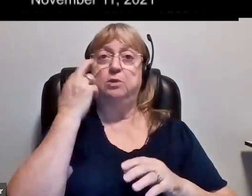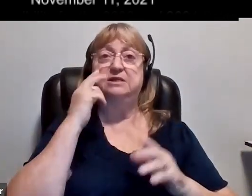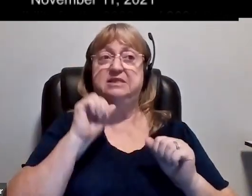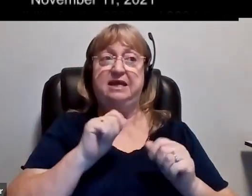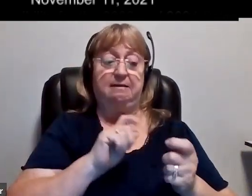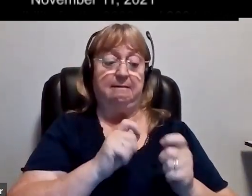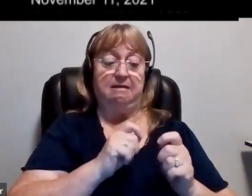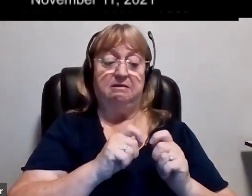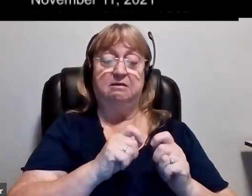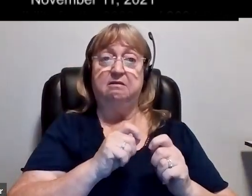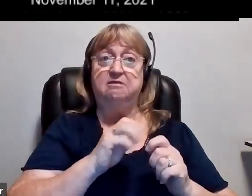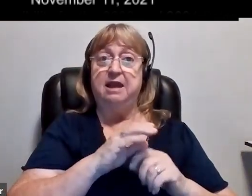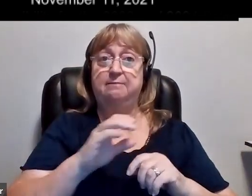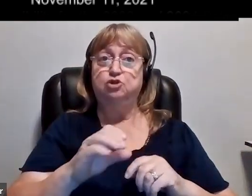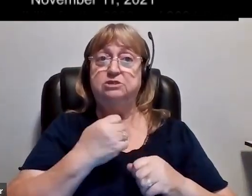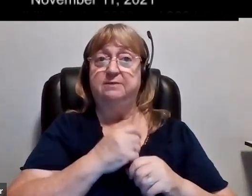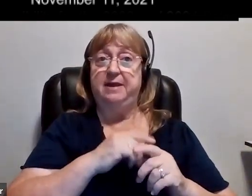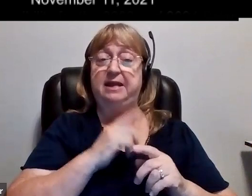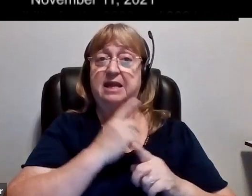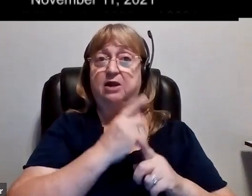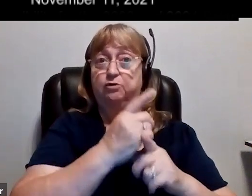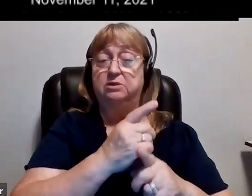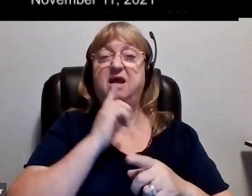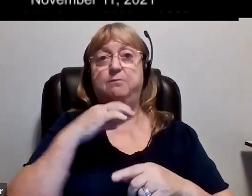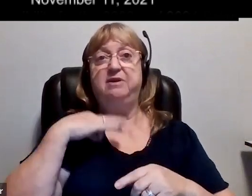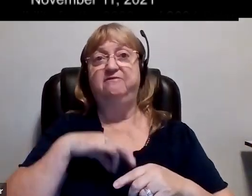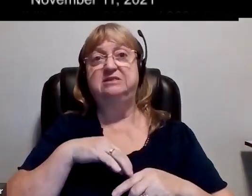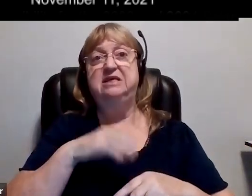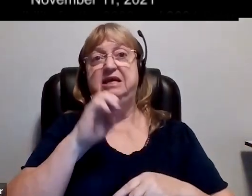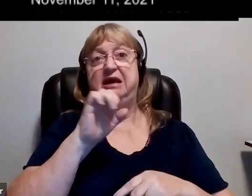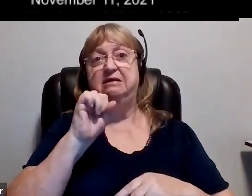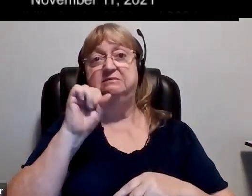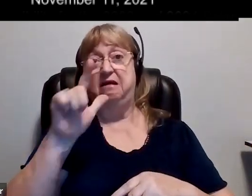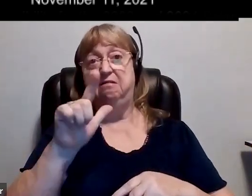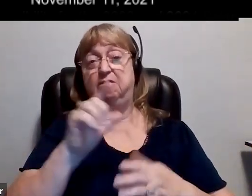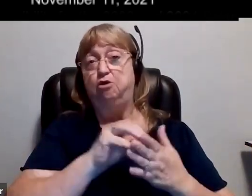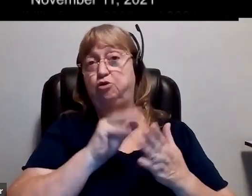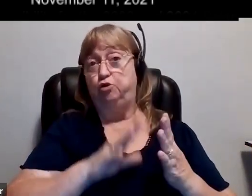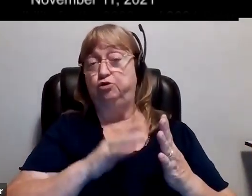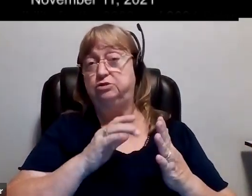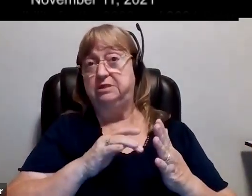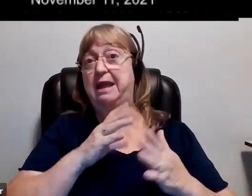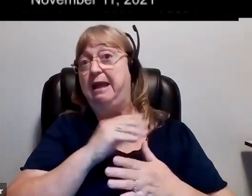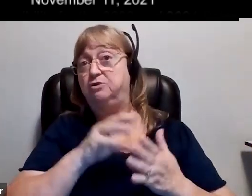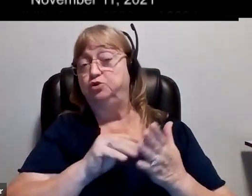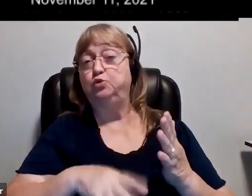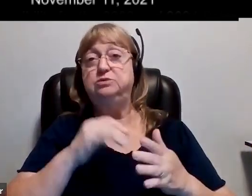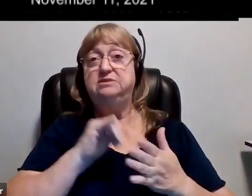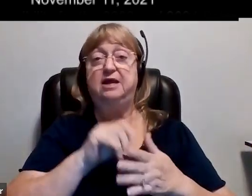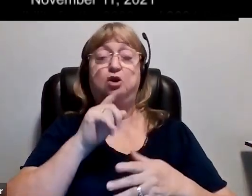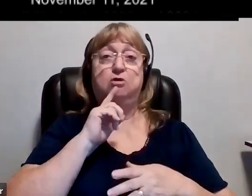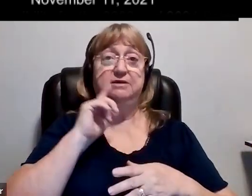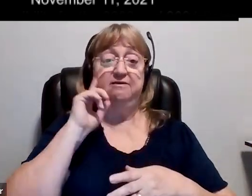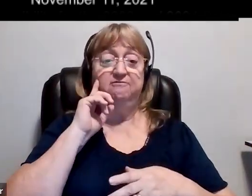and make them accurate. Also benefits English language learners, besides students who are deaf. And everyone is fully engaged